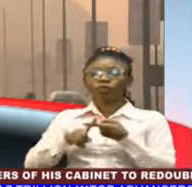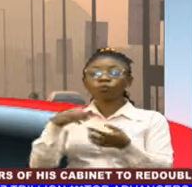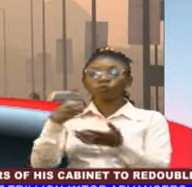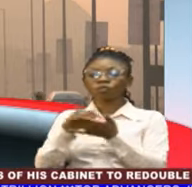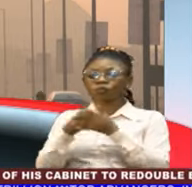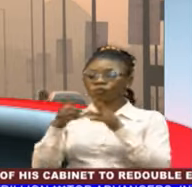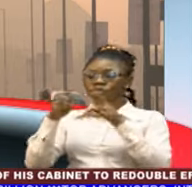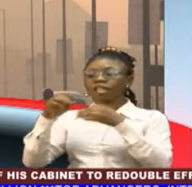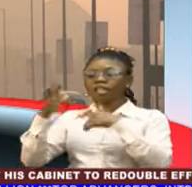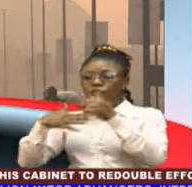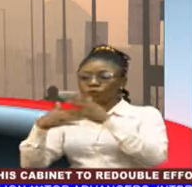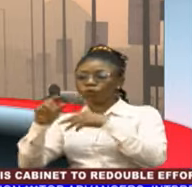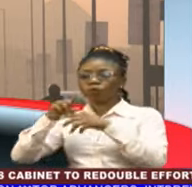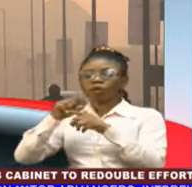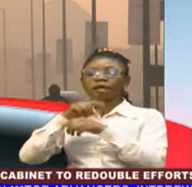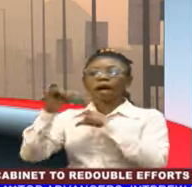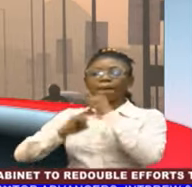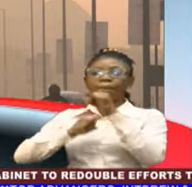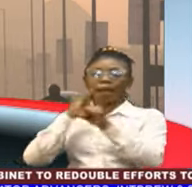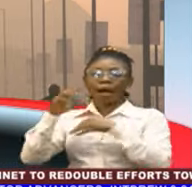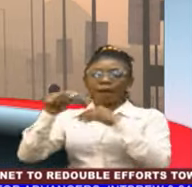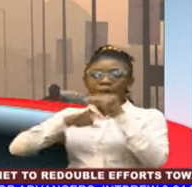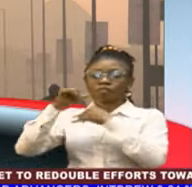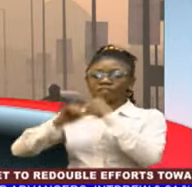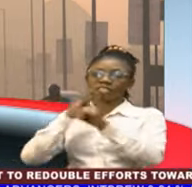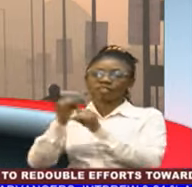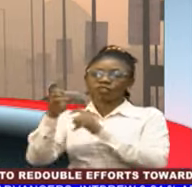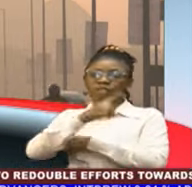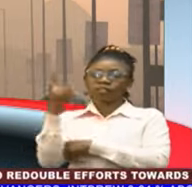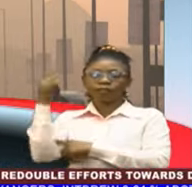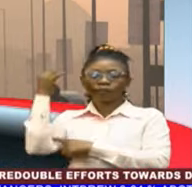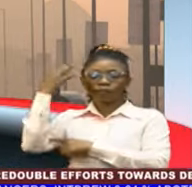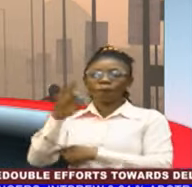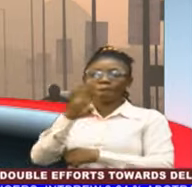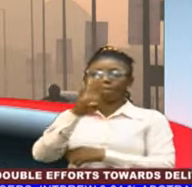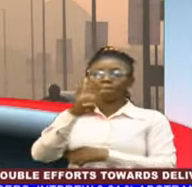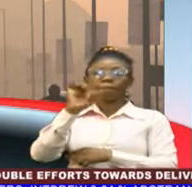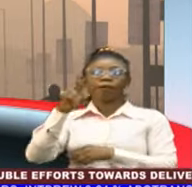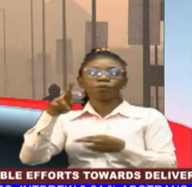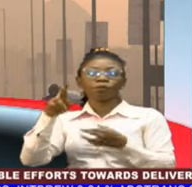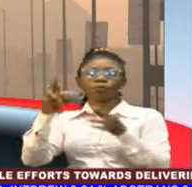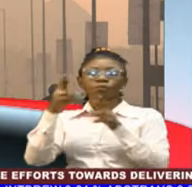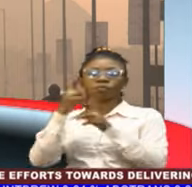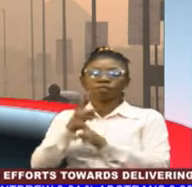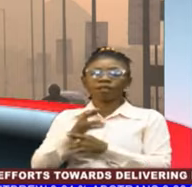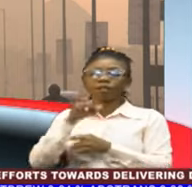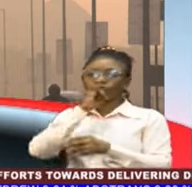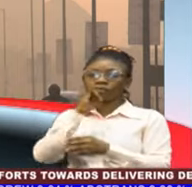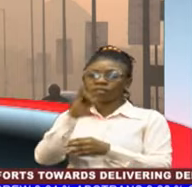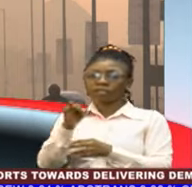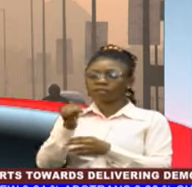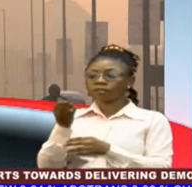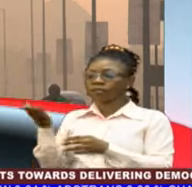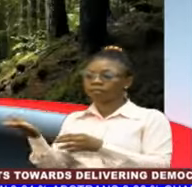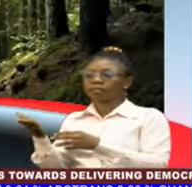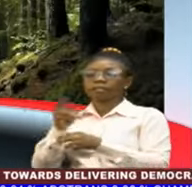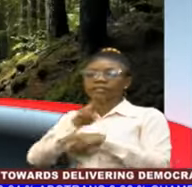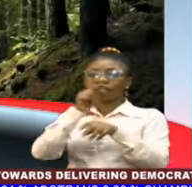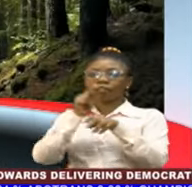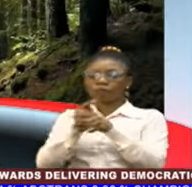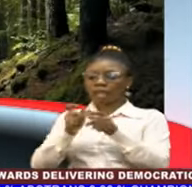issues relating to the International Day for Biosphere Reserves is Abu Enajo Steven, the National Network